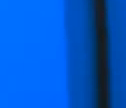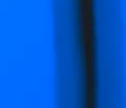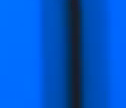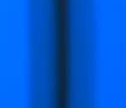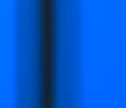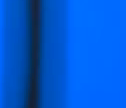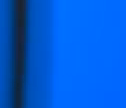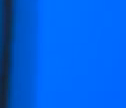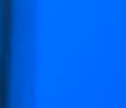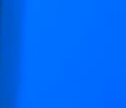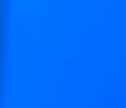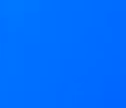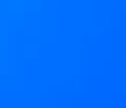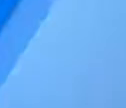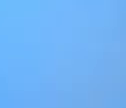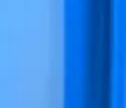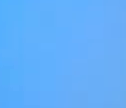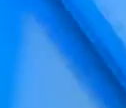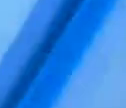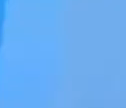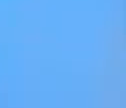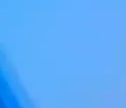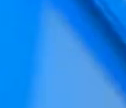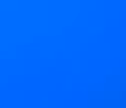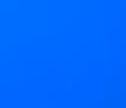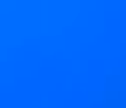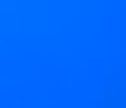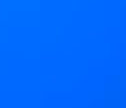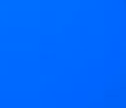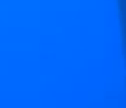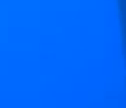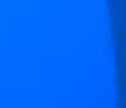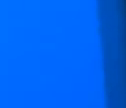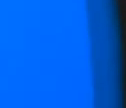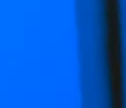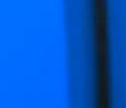This is ZNS Total Sports.